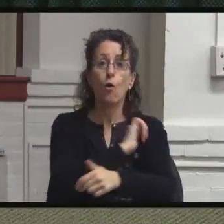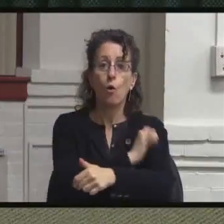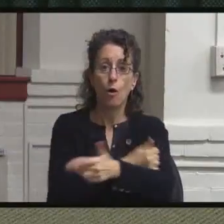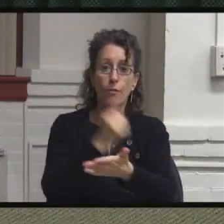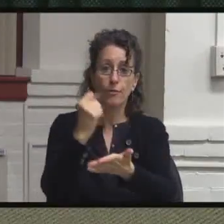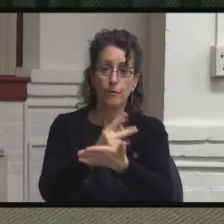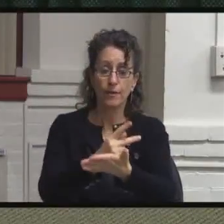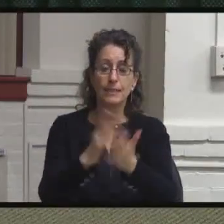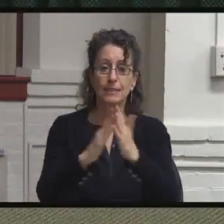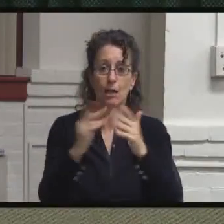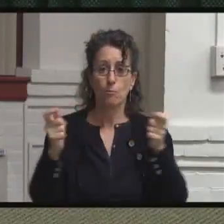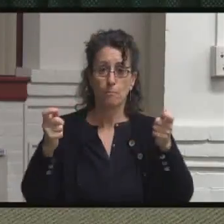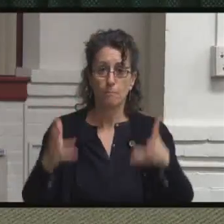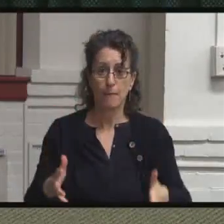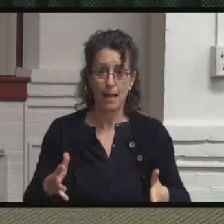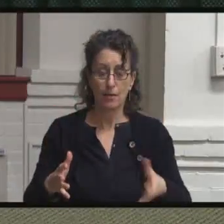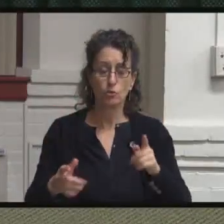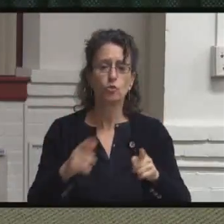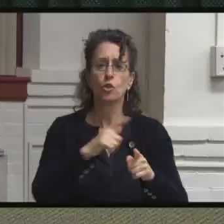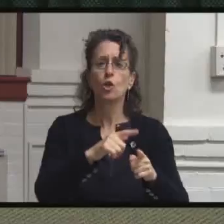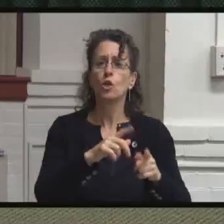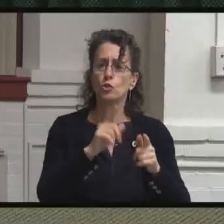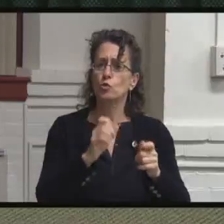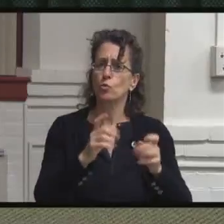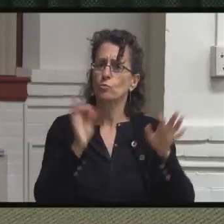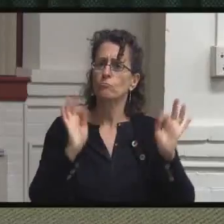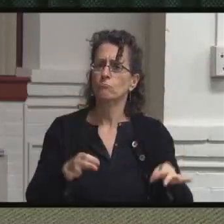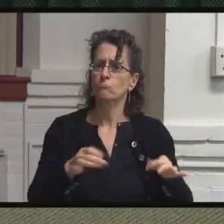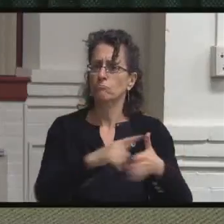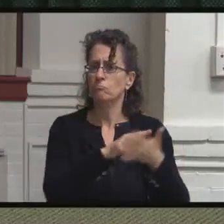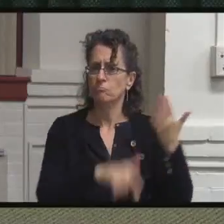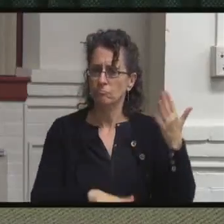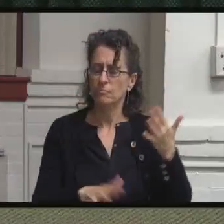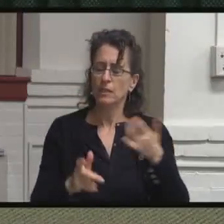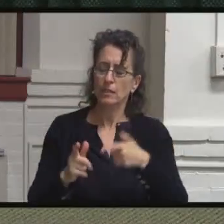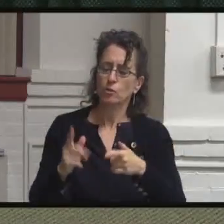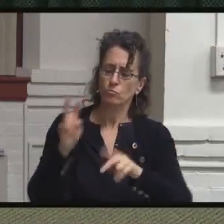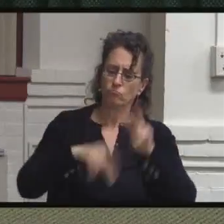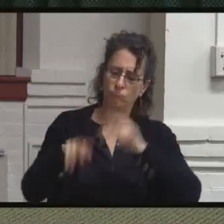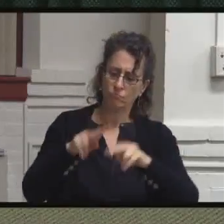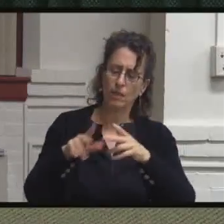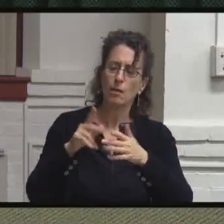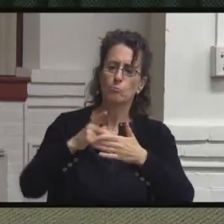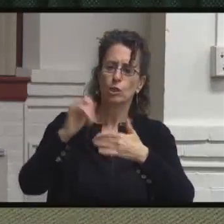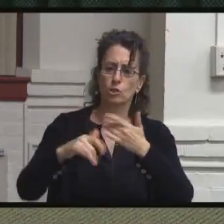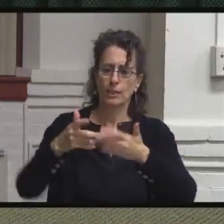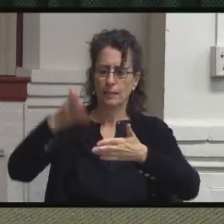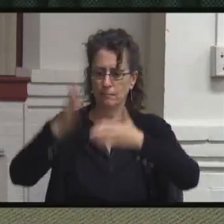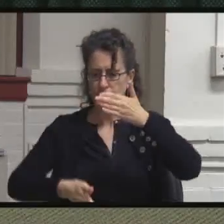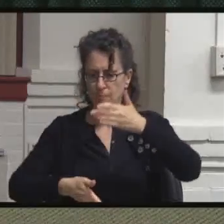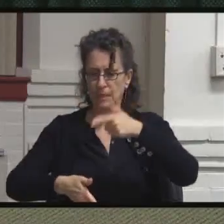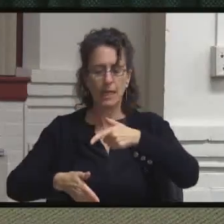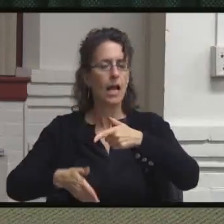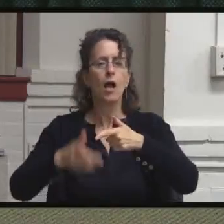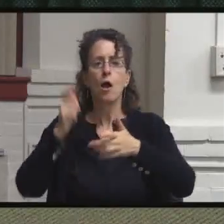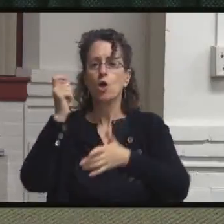take related actions to ensure successful completion of this project for a total price not to exceed